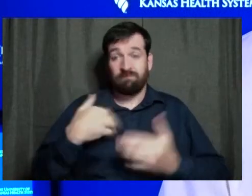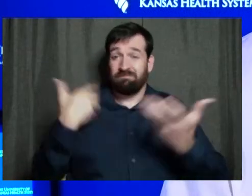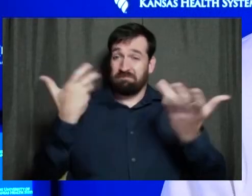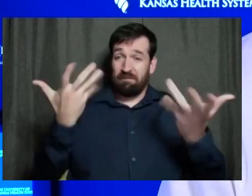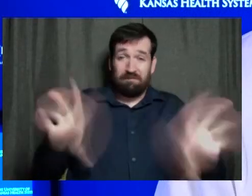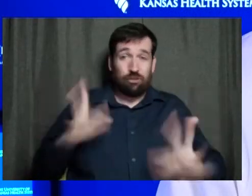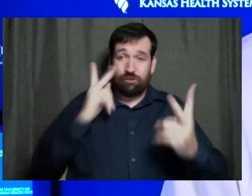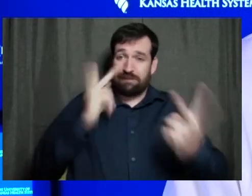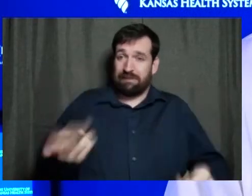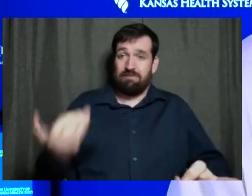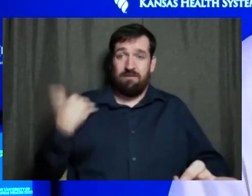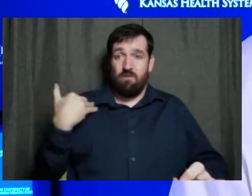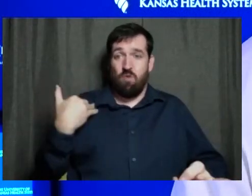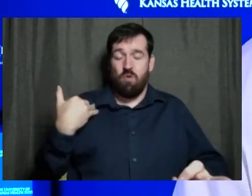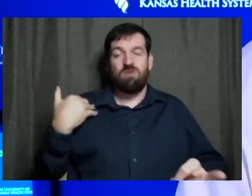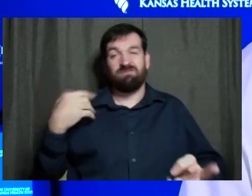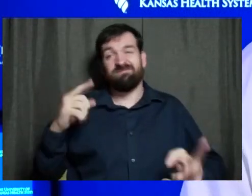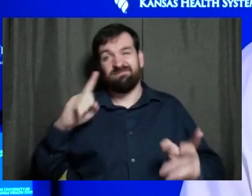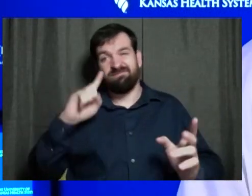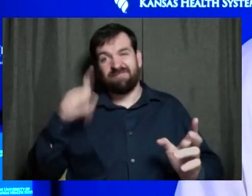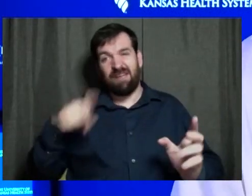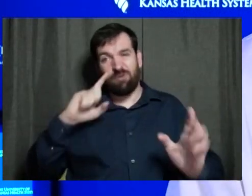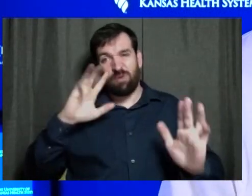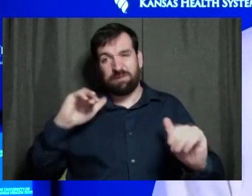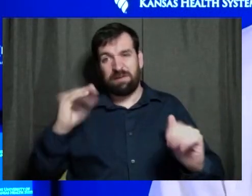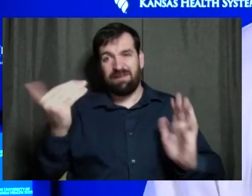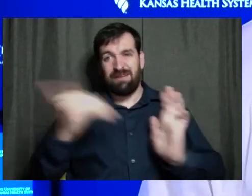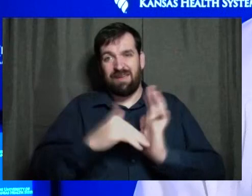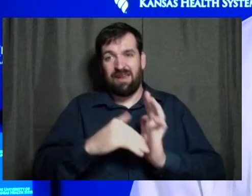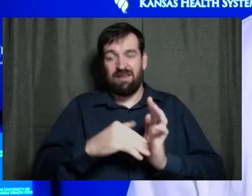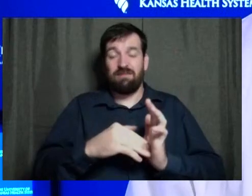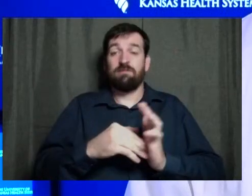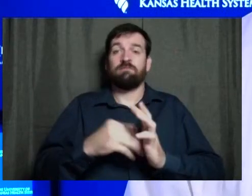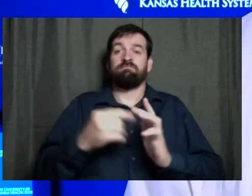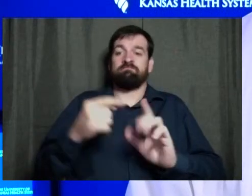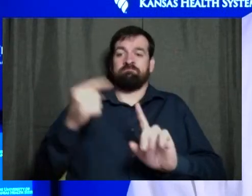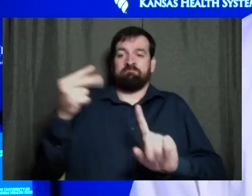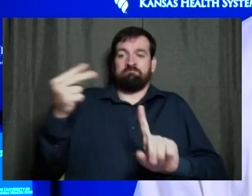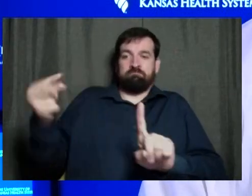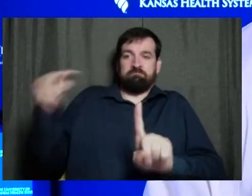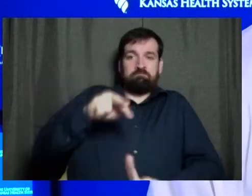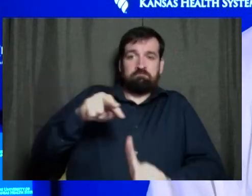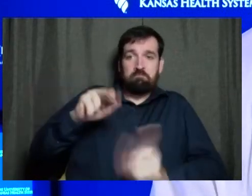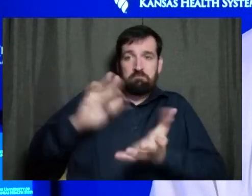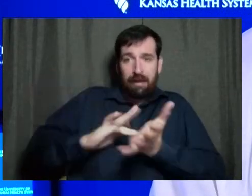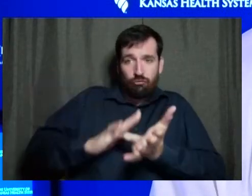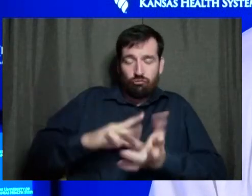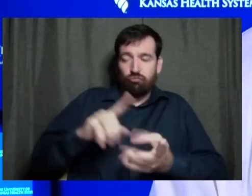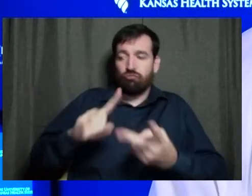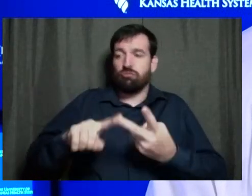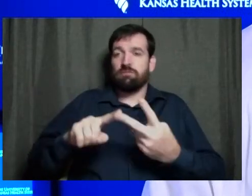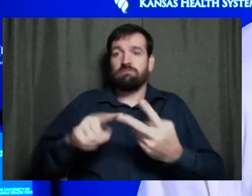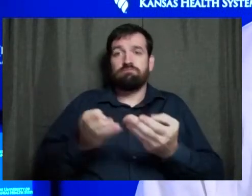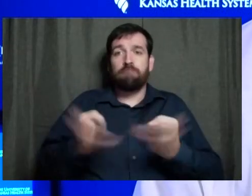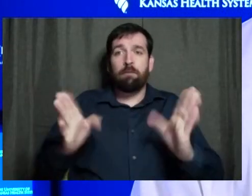have to expect that again. And so I think from the public health and the medical standpoint, we have to understand that when those